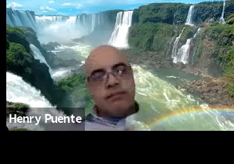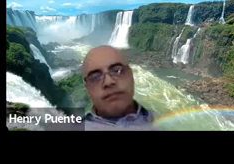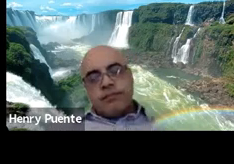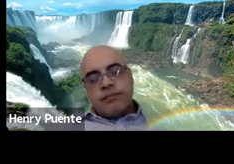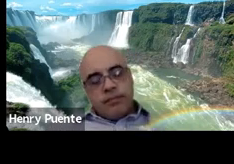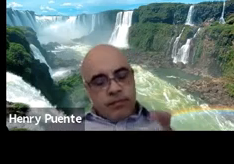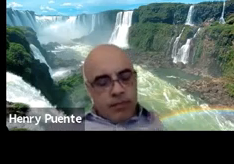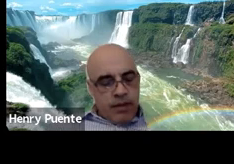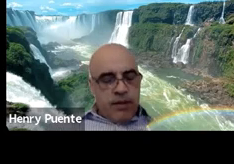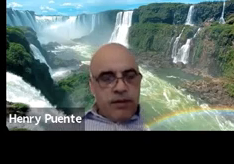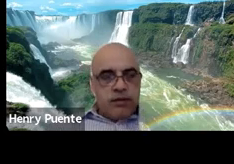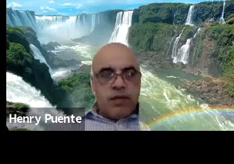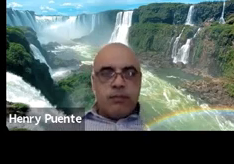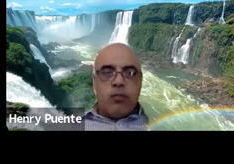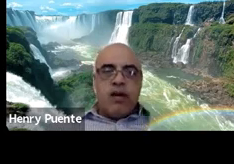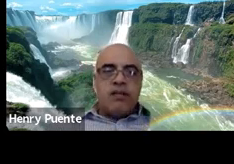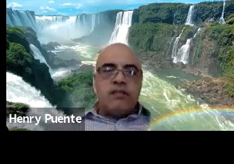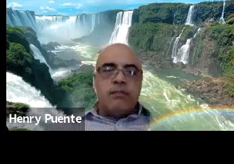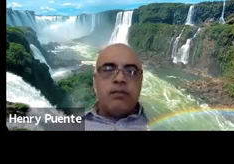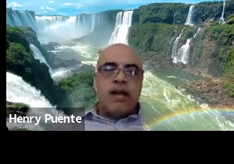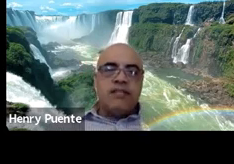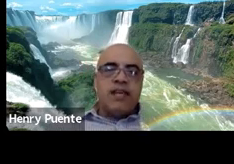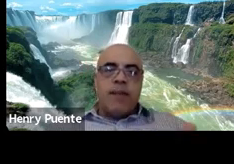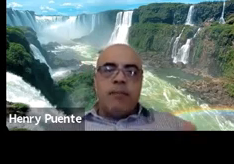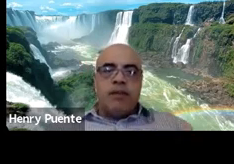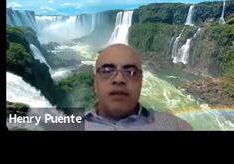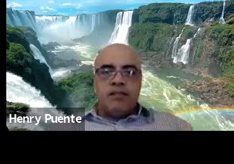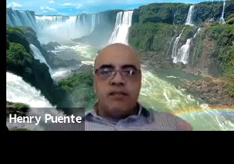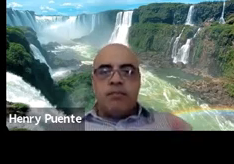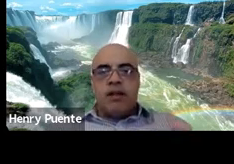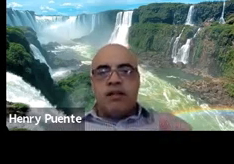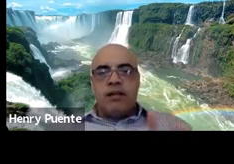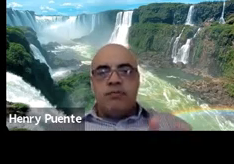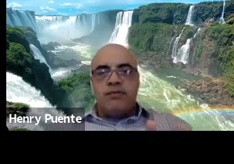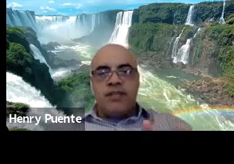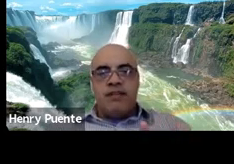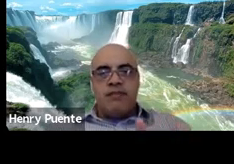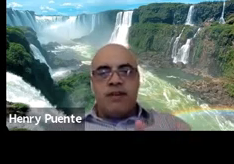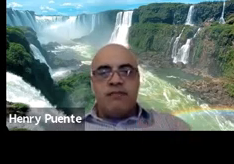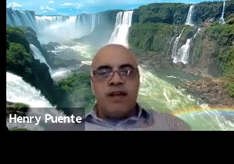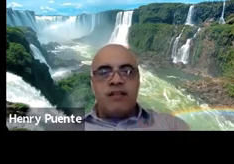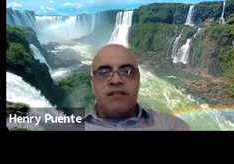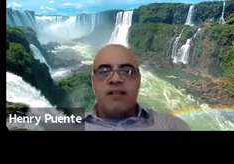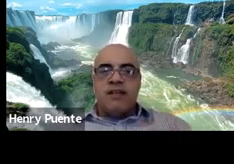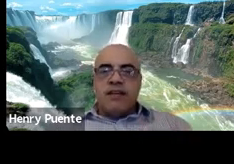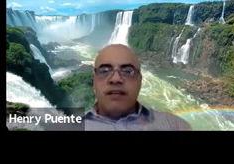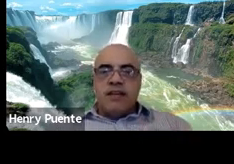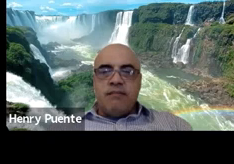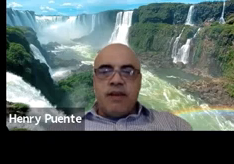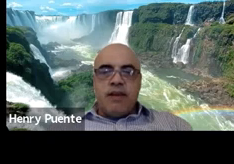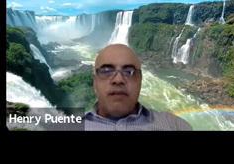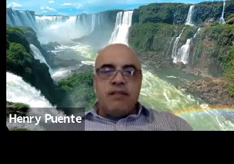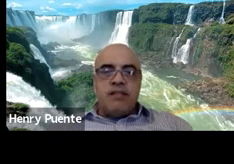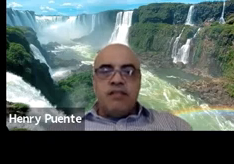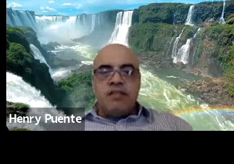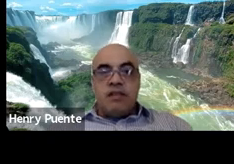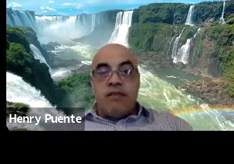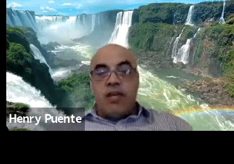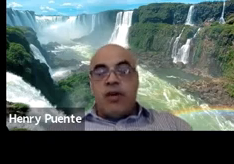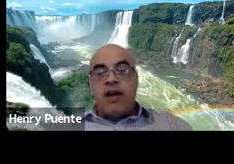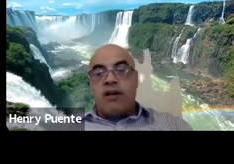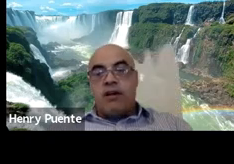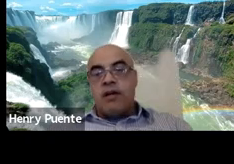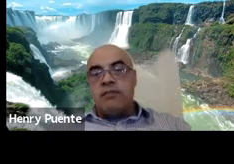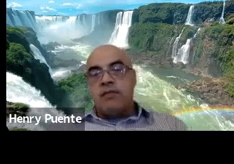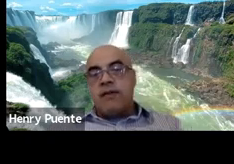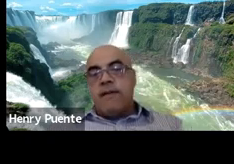individual. There's number one is symbolizing capabilities, symbolically perceive events in messages,